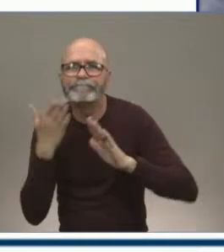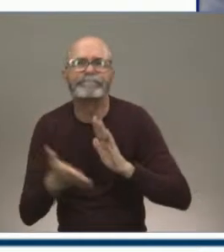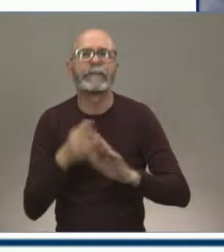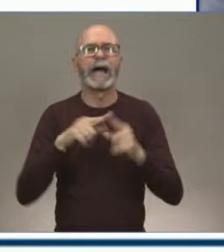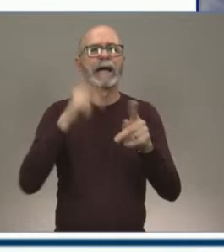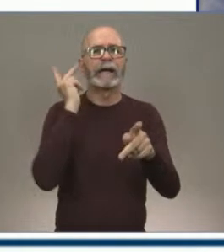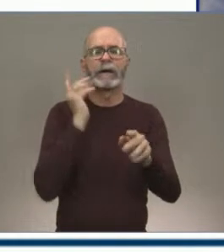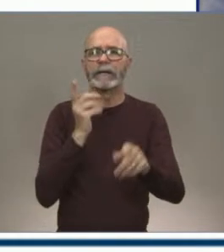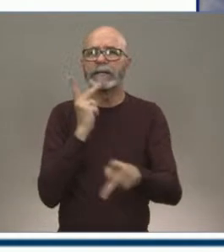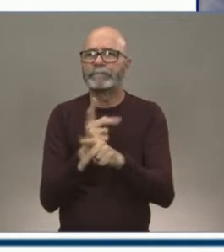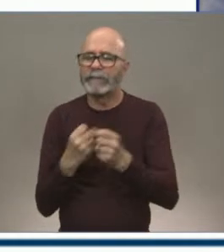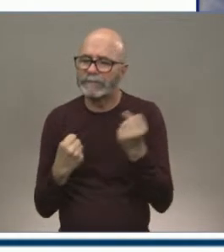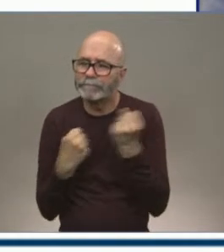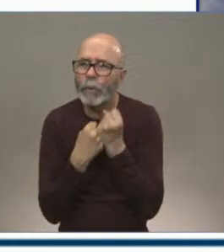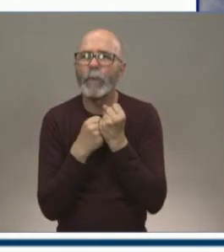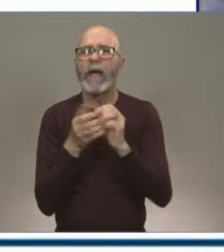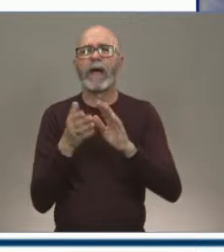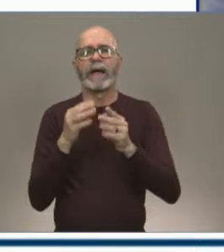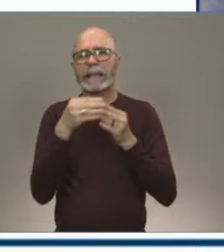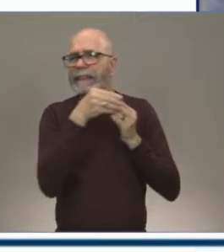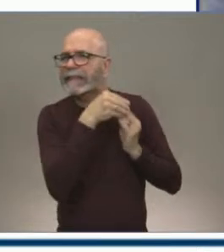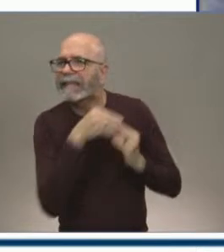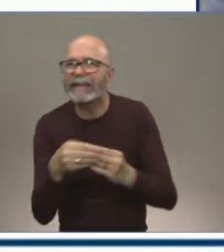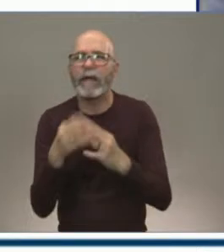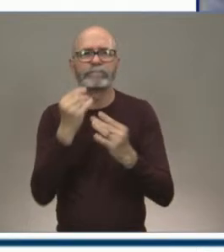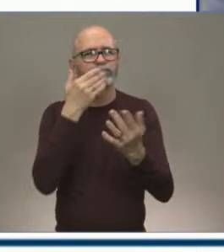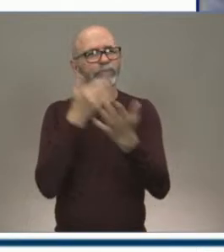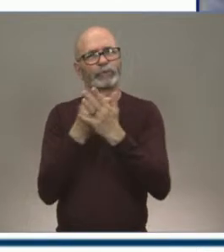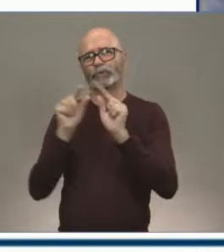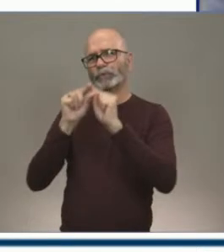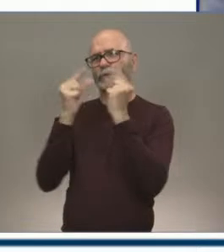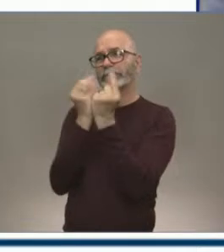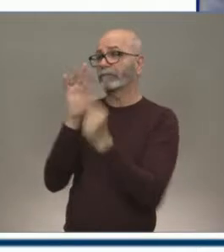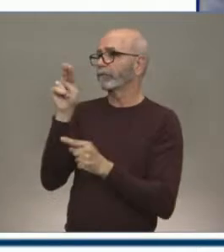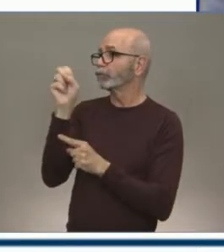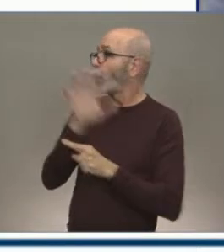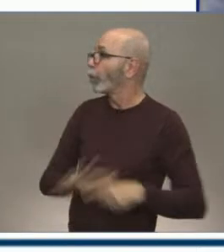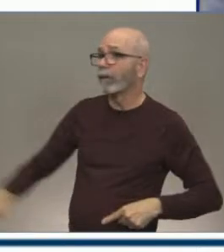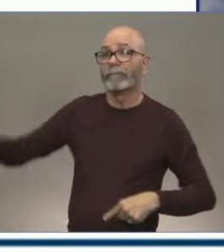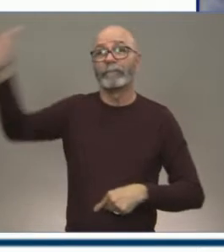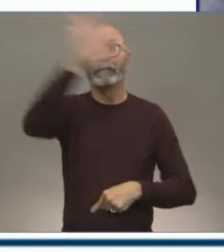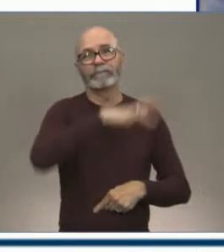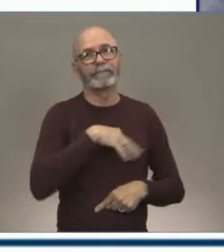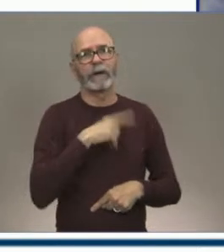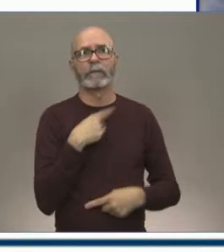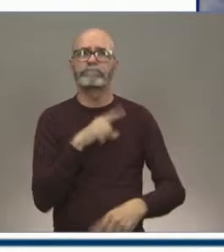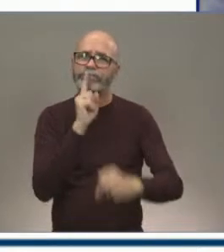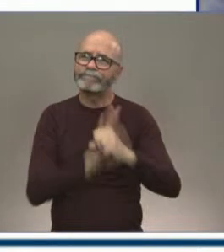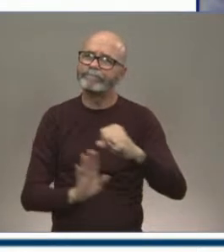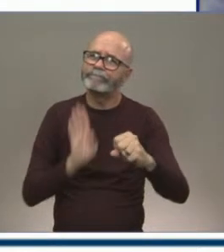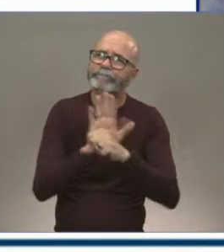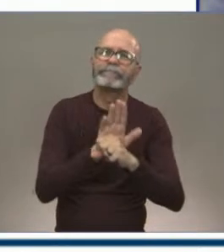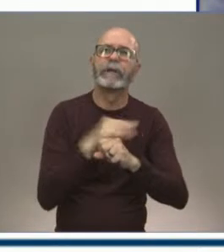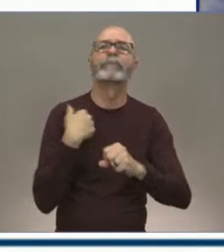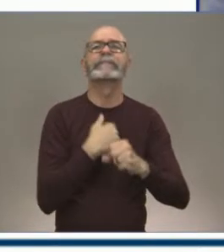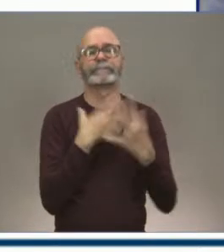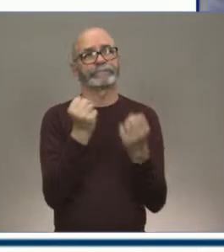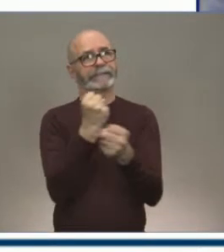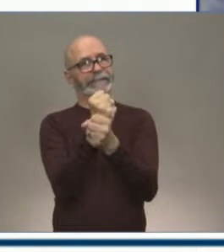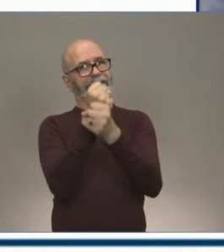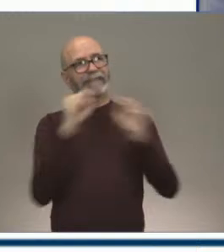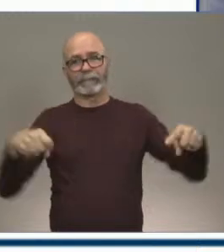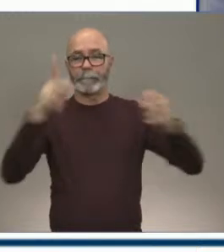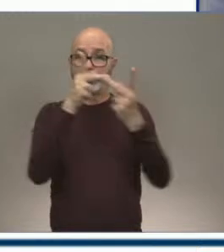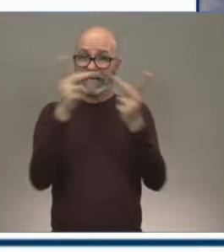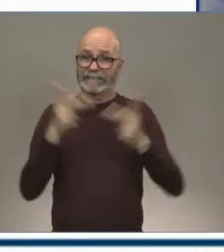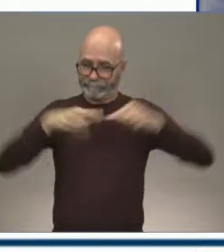lead a group of dedicated Nova Scotians who were committed to ensuring that we were the safest place possible.